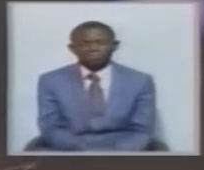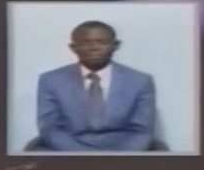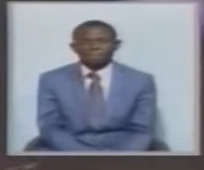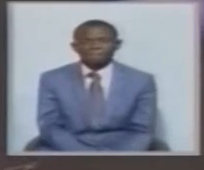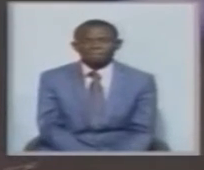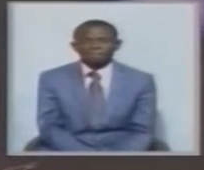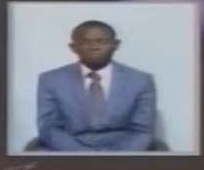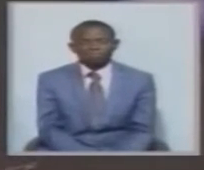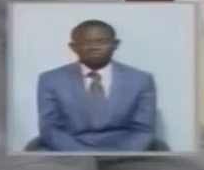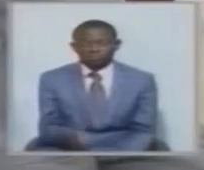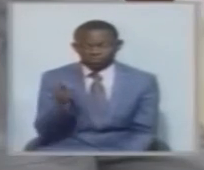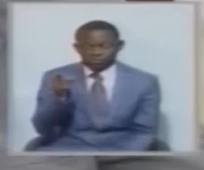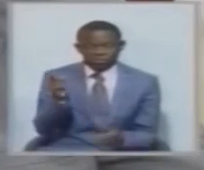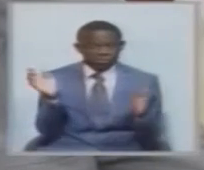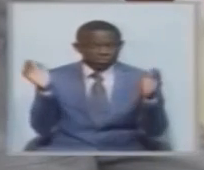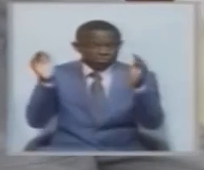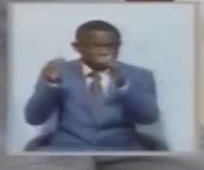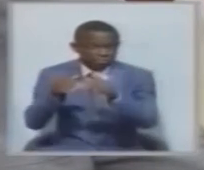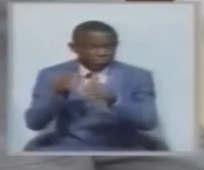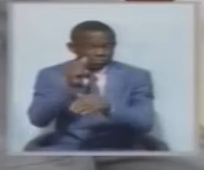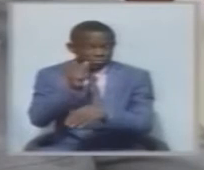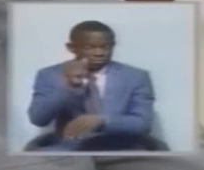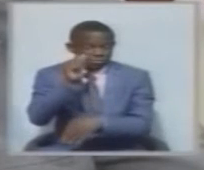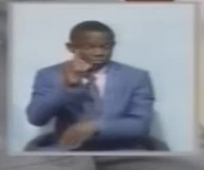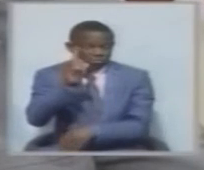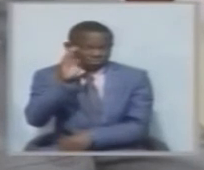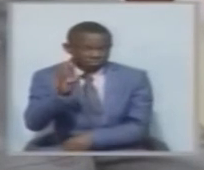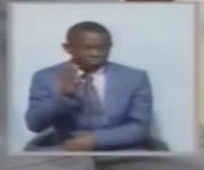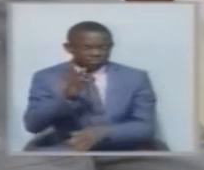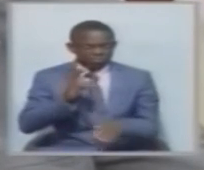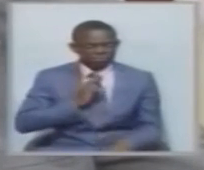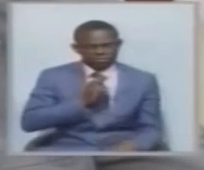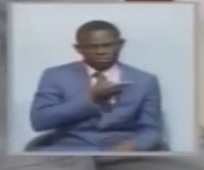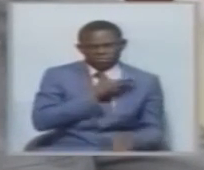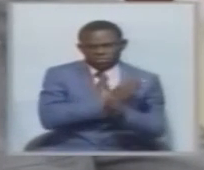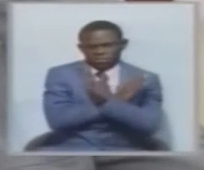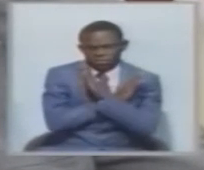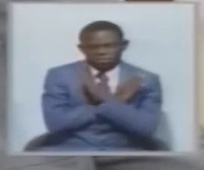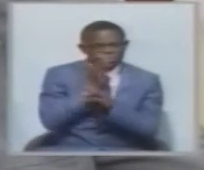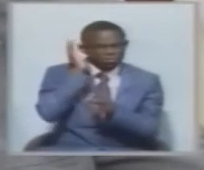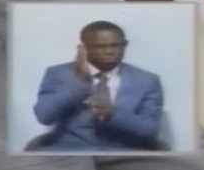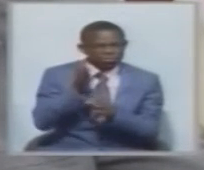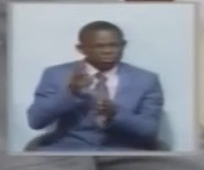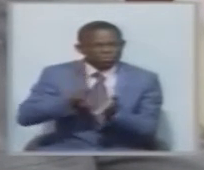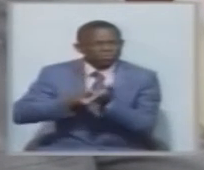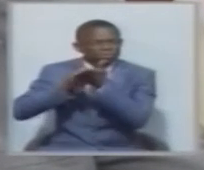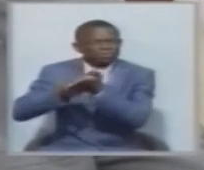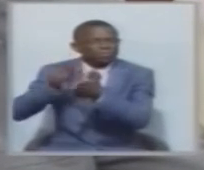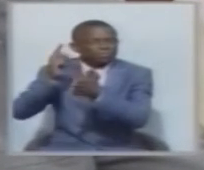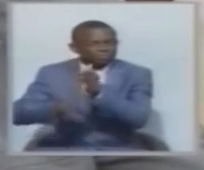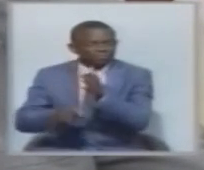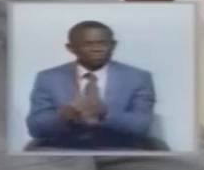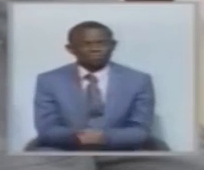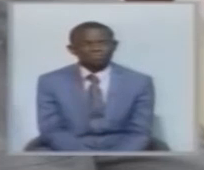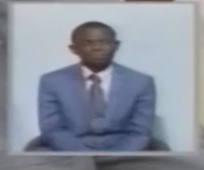Zambians? As Zambia, we would like, it's a whole range of the issues that I've alluded to.